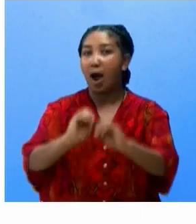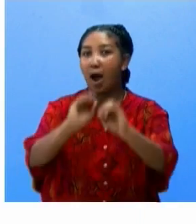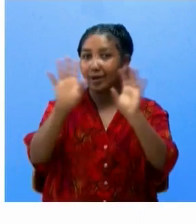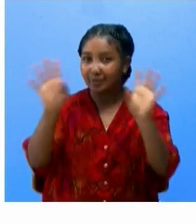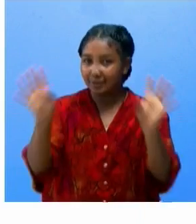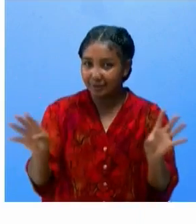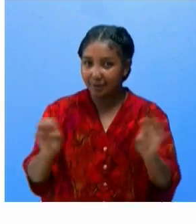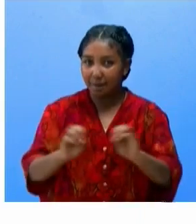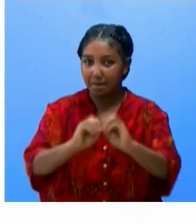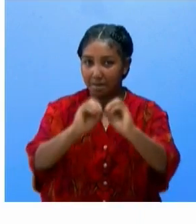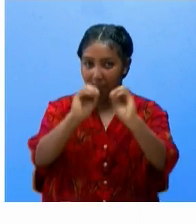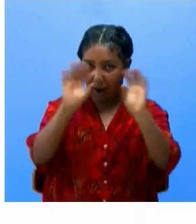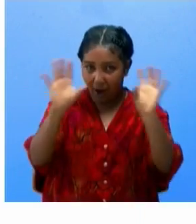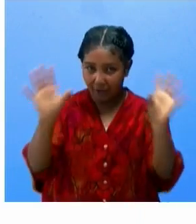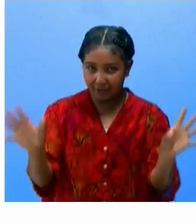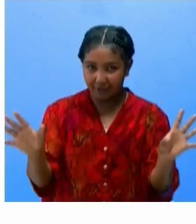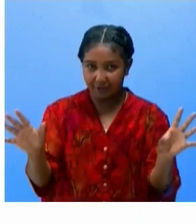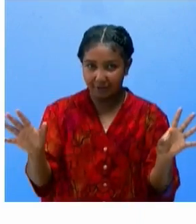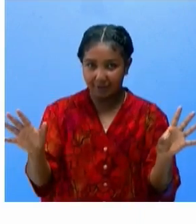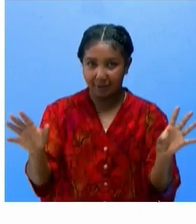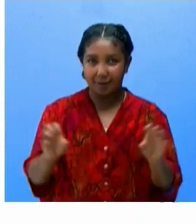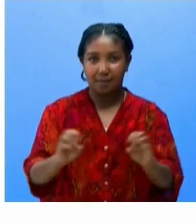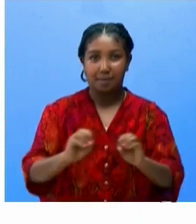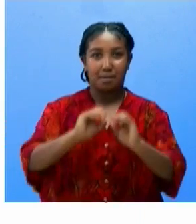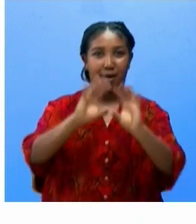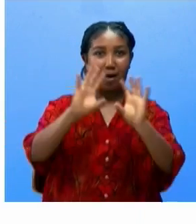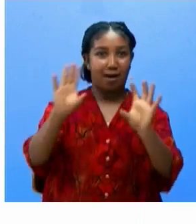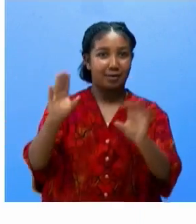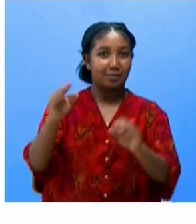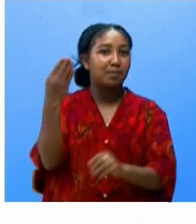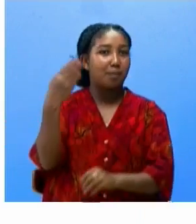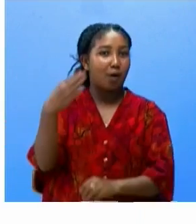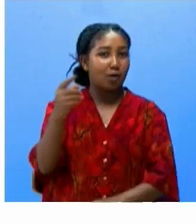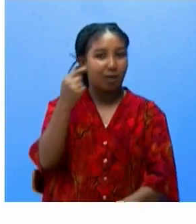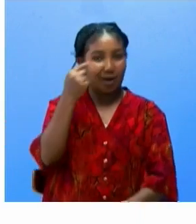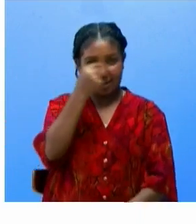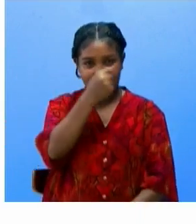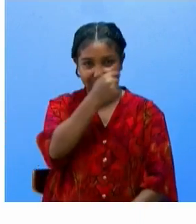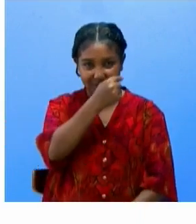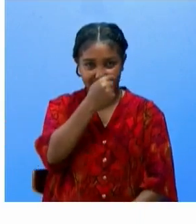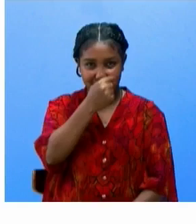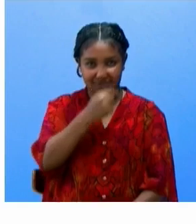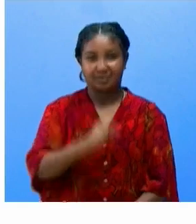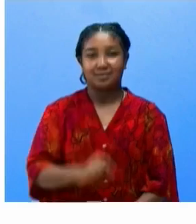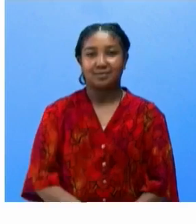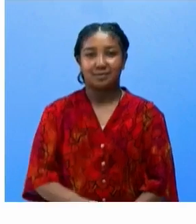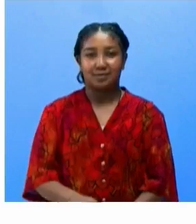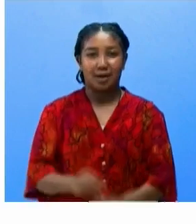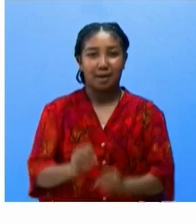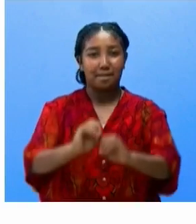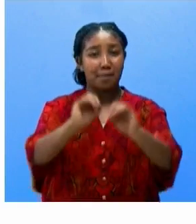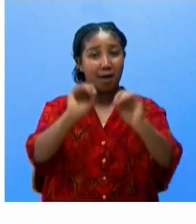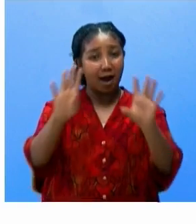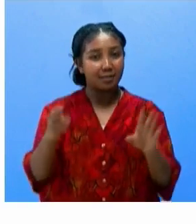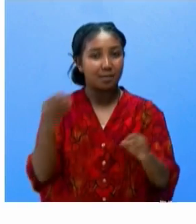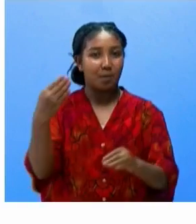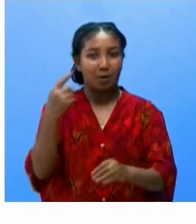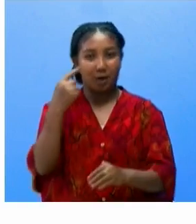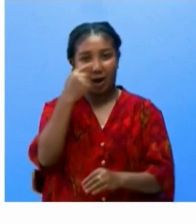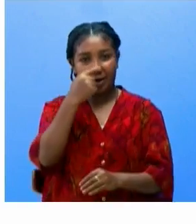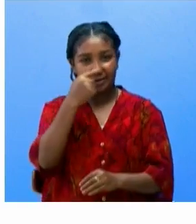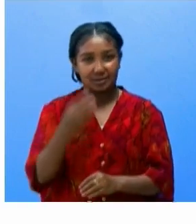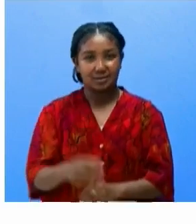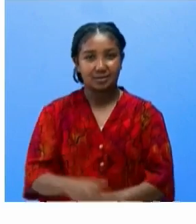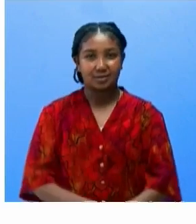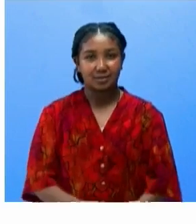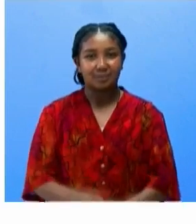yeah? Bright brown eyes. All right, wonderful. Bright brown eyes. Let's